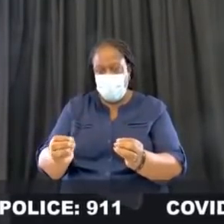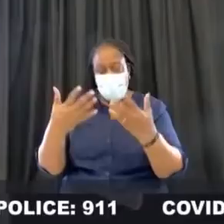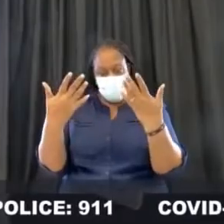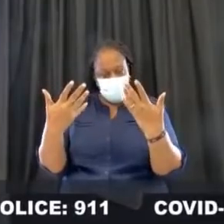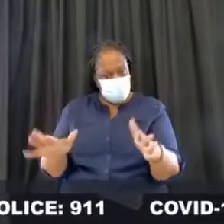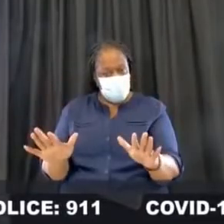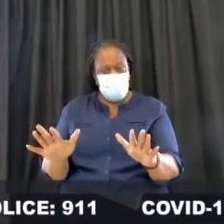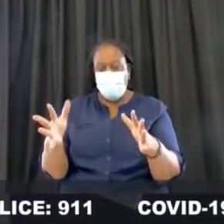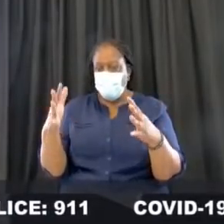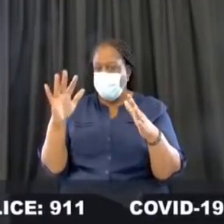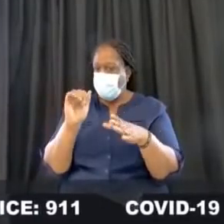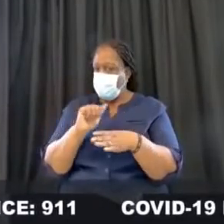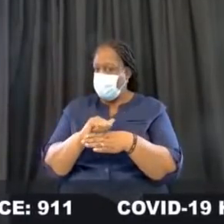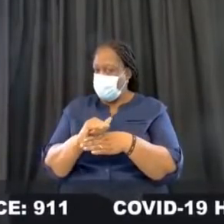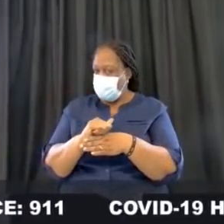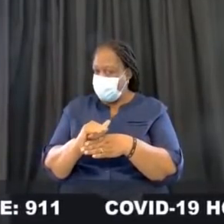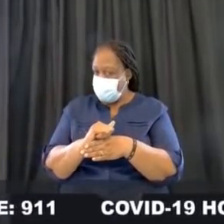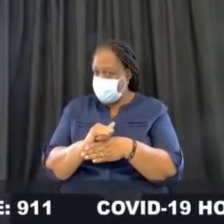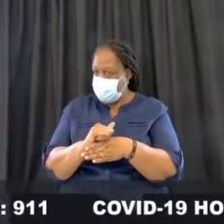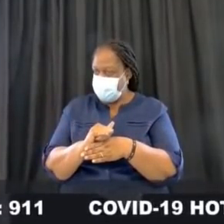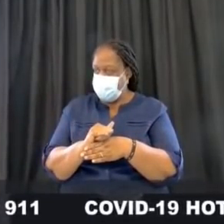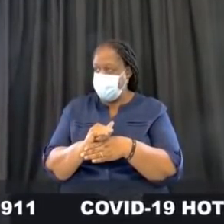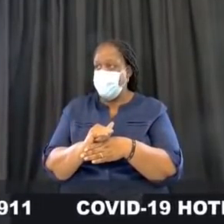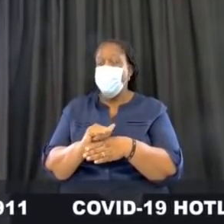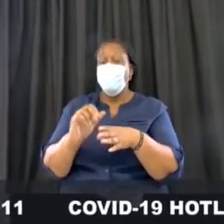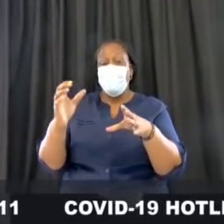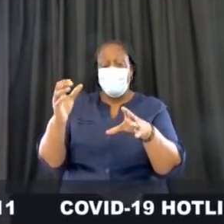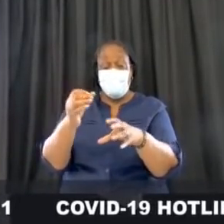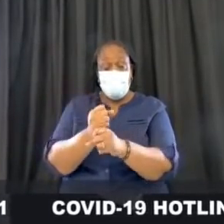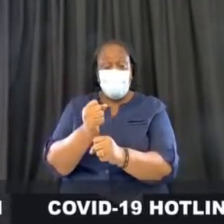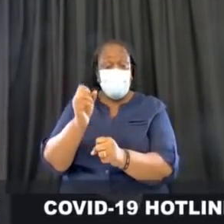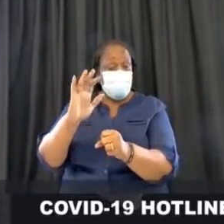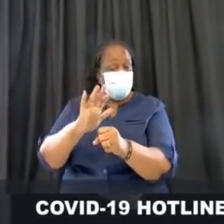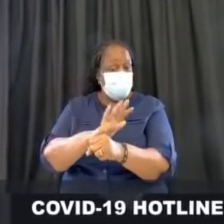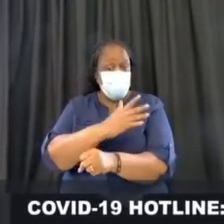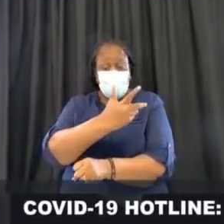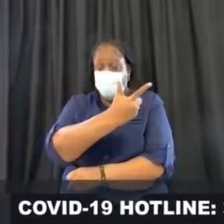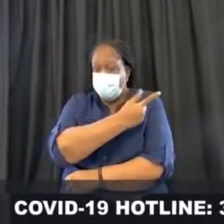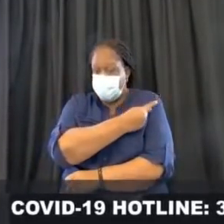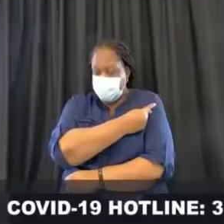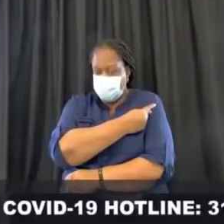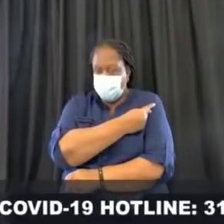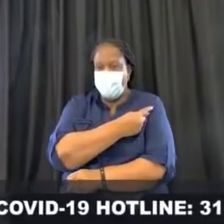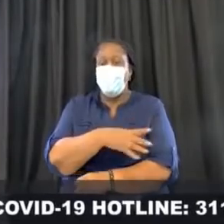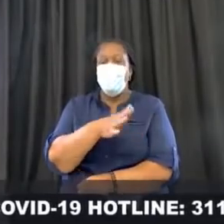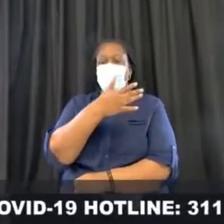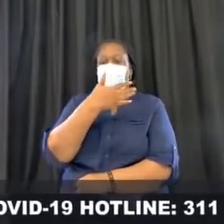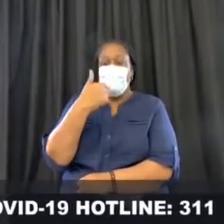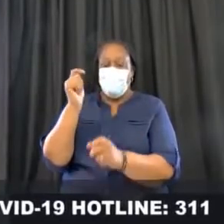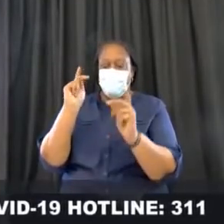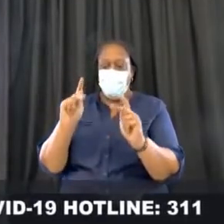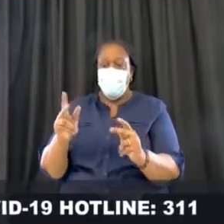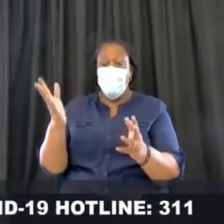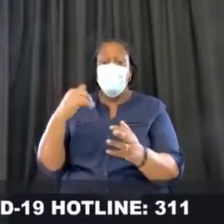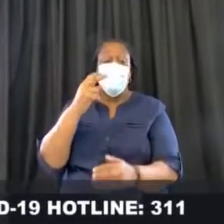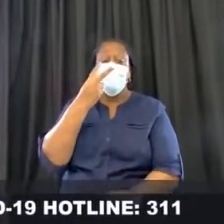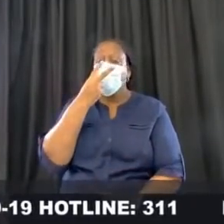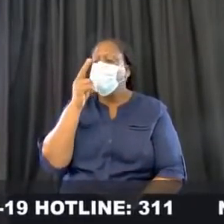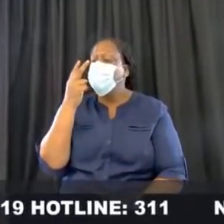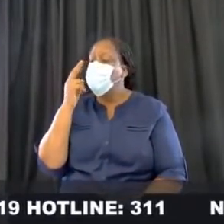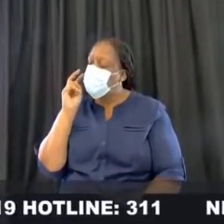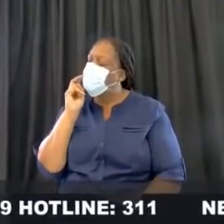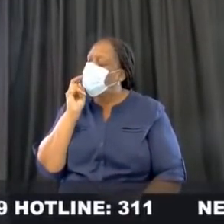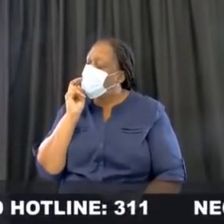training and being fully vaccinated, and an inspection being done on your property or your business